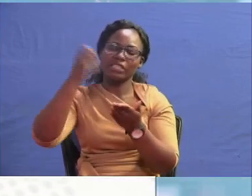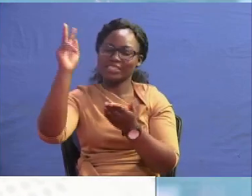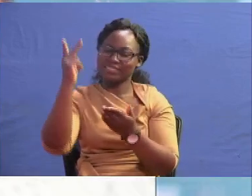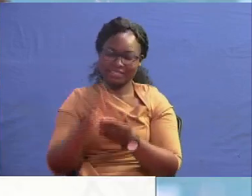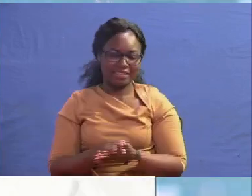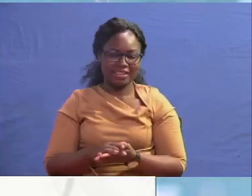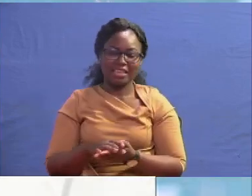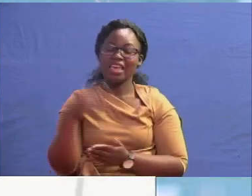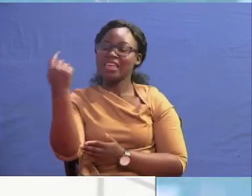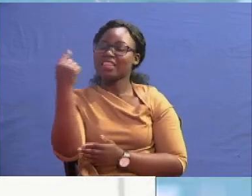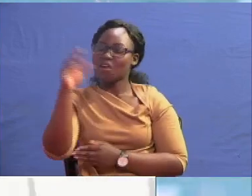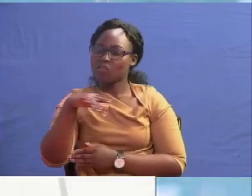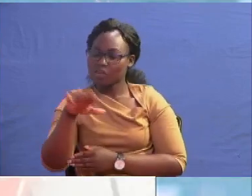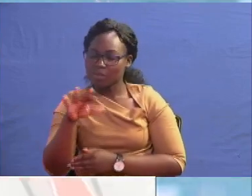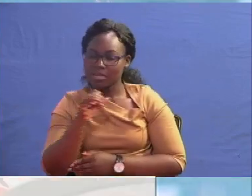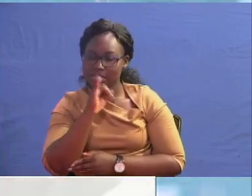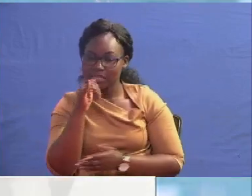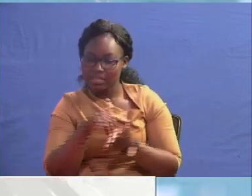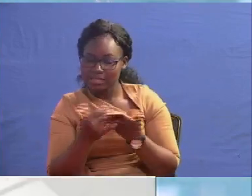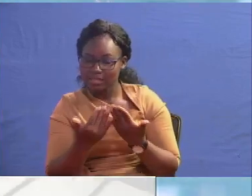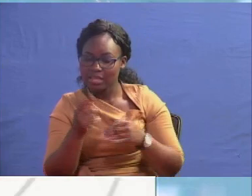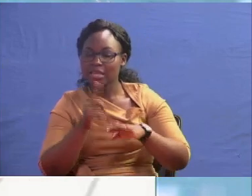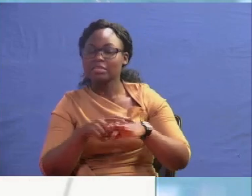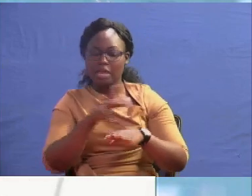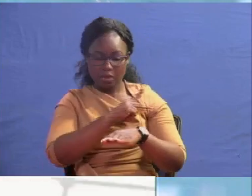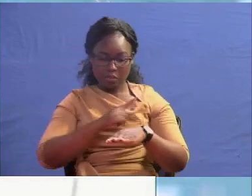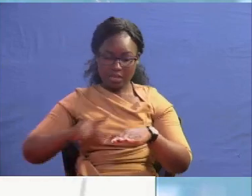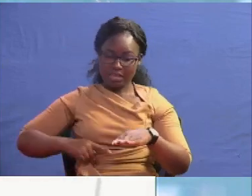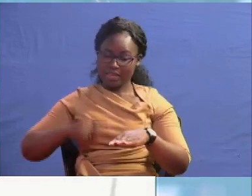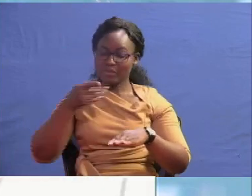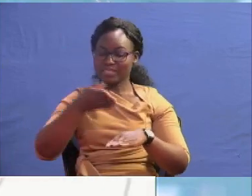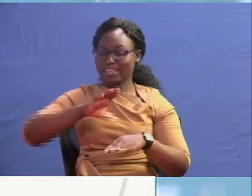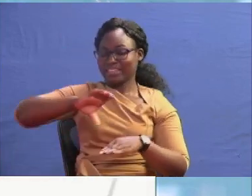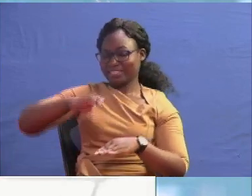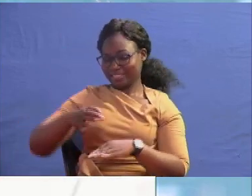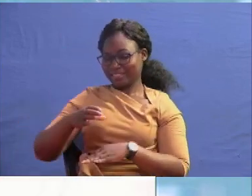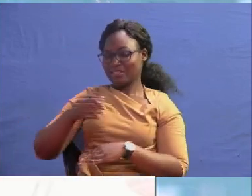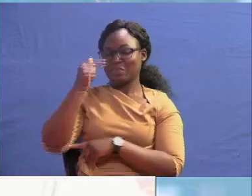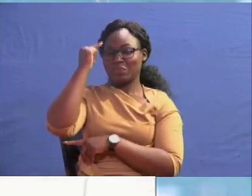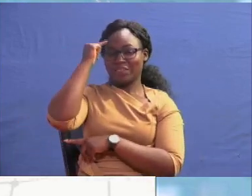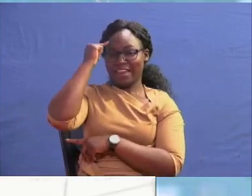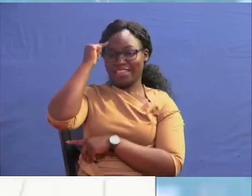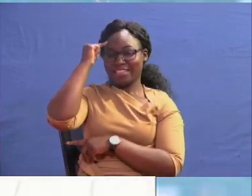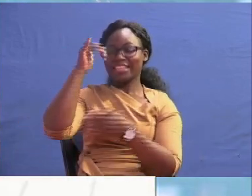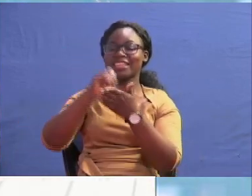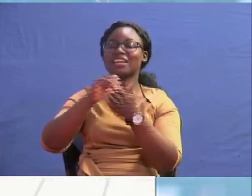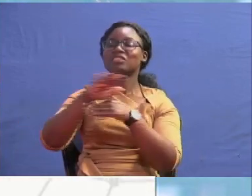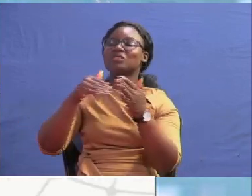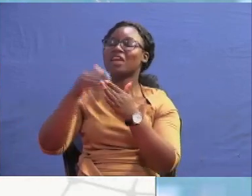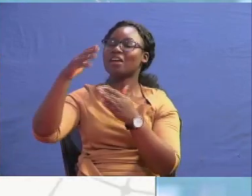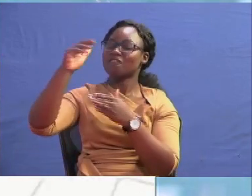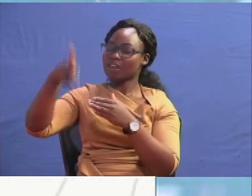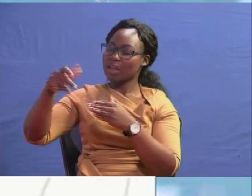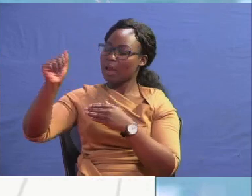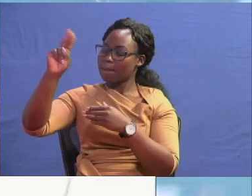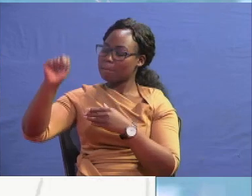he faltered is when the king was in town. I think that to every Pan-Africanist, we